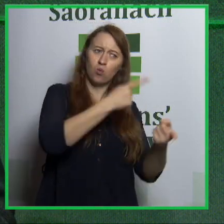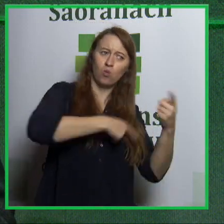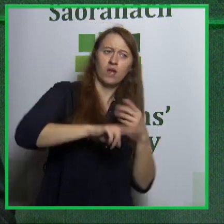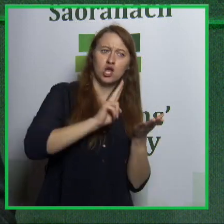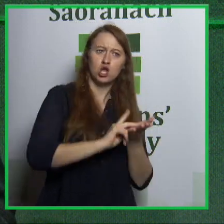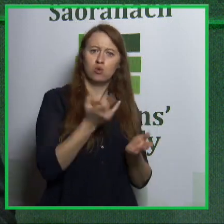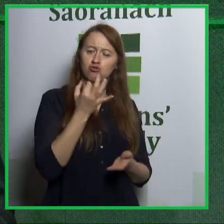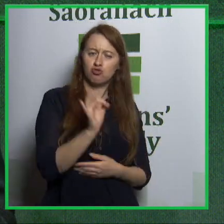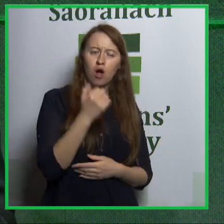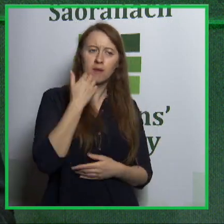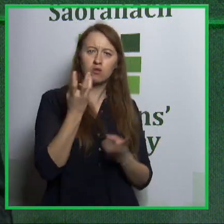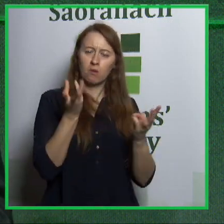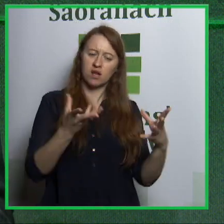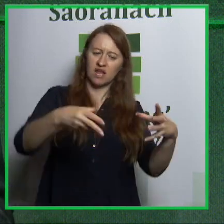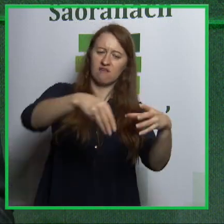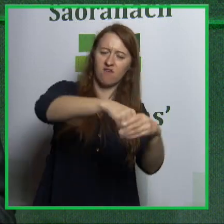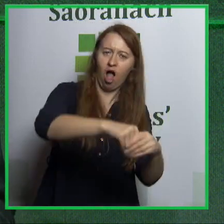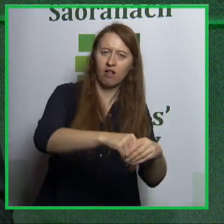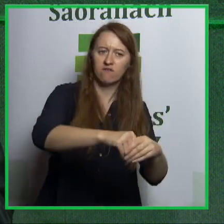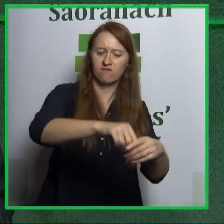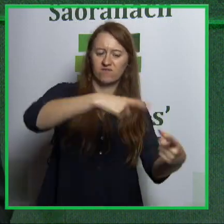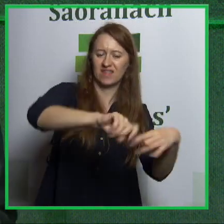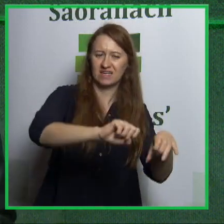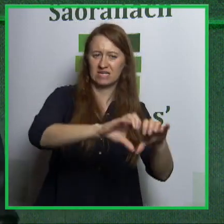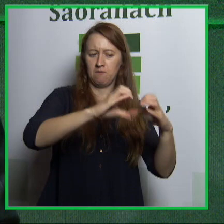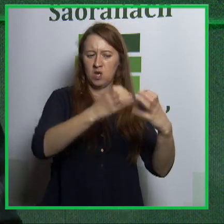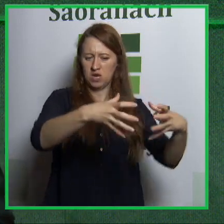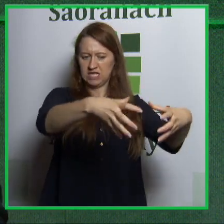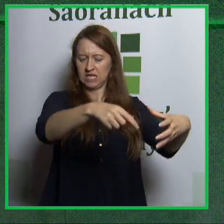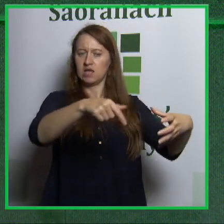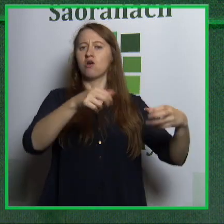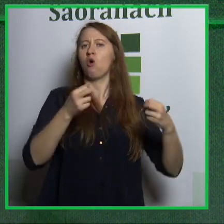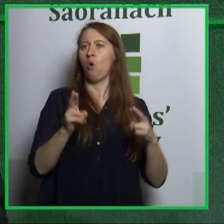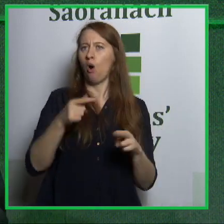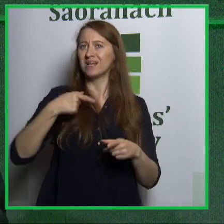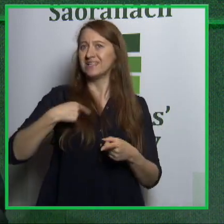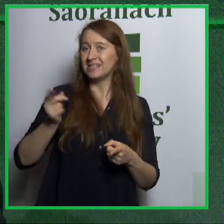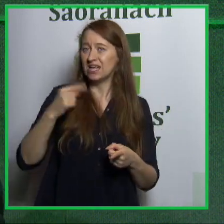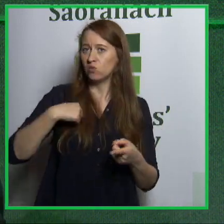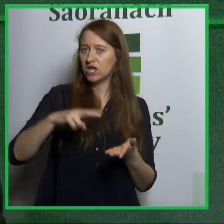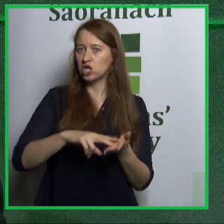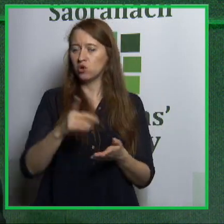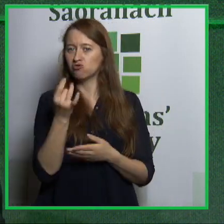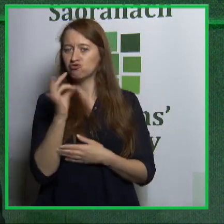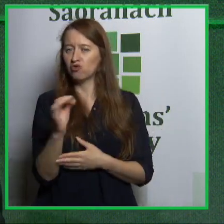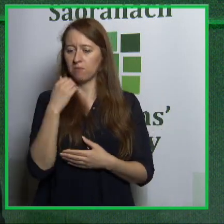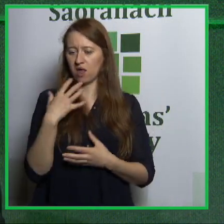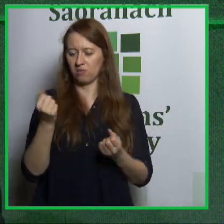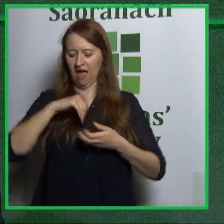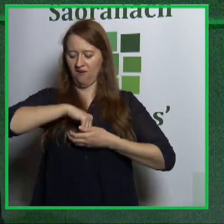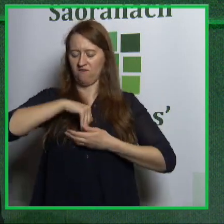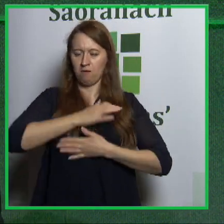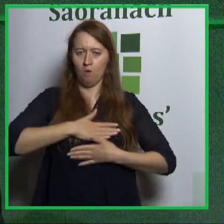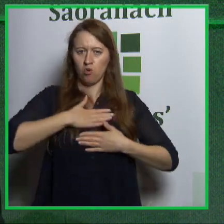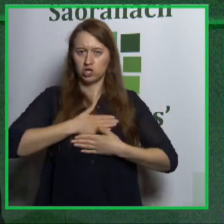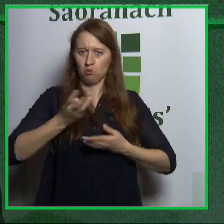to kind of feel something? These were things that I still don't know the answer to them now, to be honest, but hopefully with time that will come out. But I